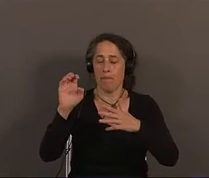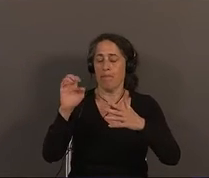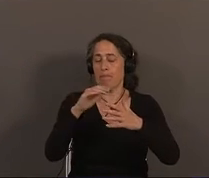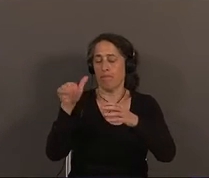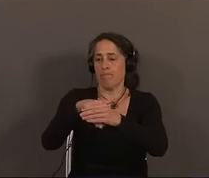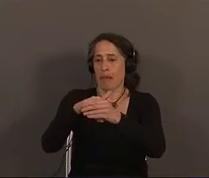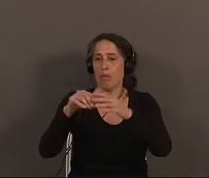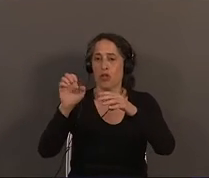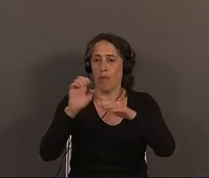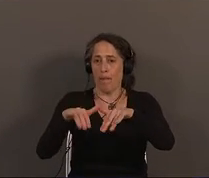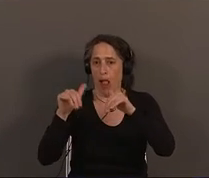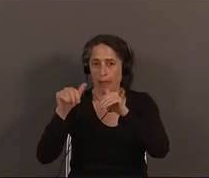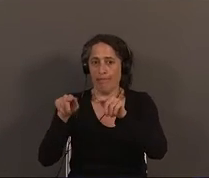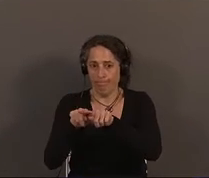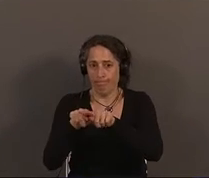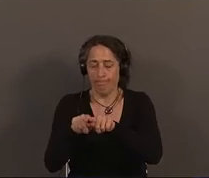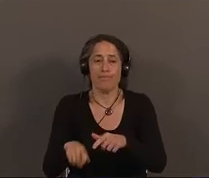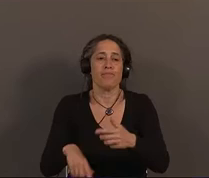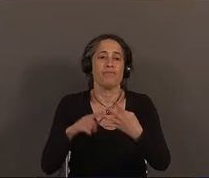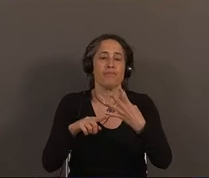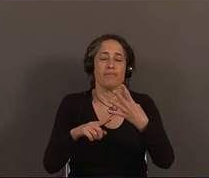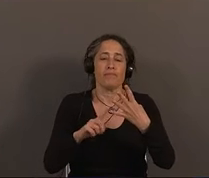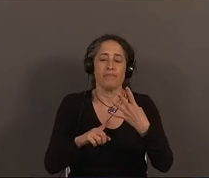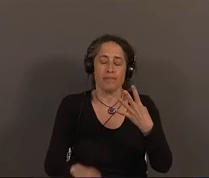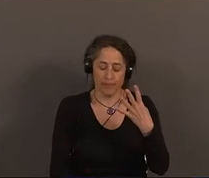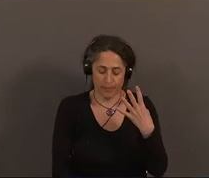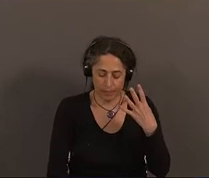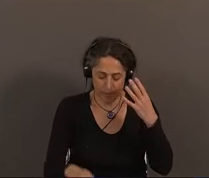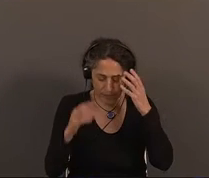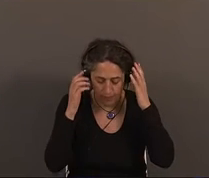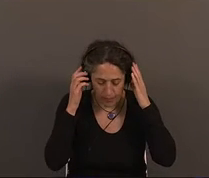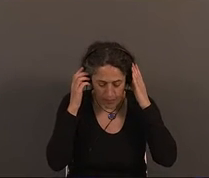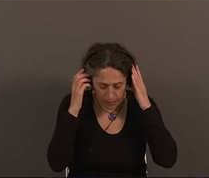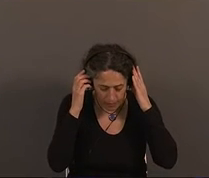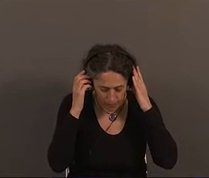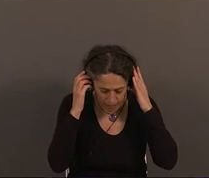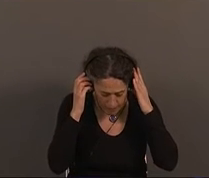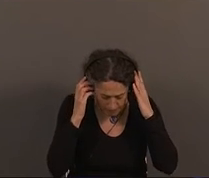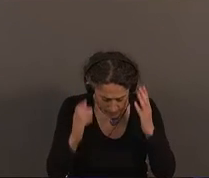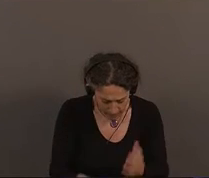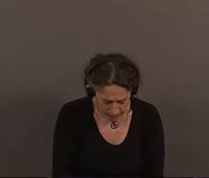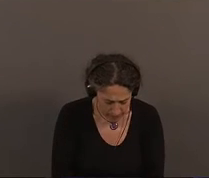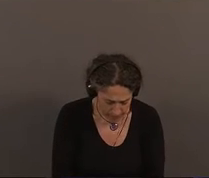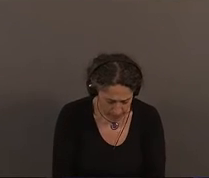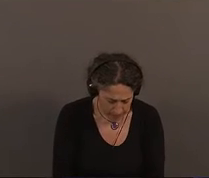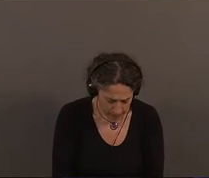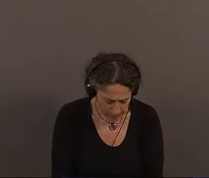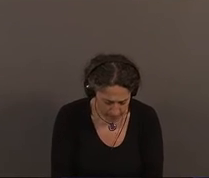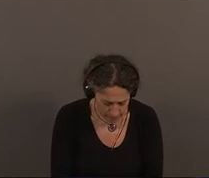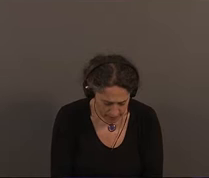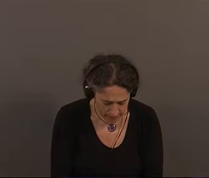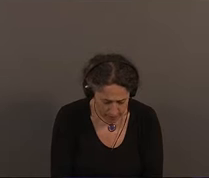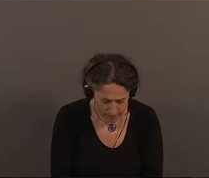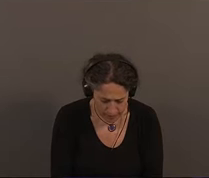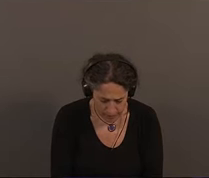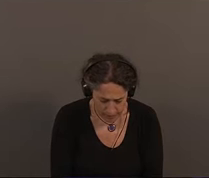who chairs the BEREC, the Body of European Regulation, Electronic Communication, c'est plus